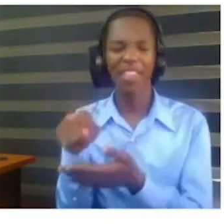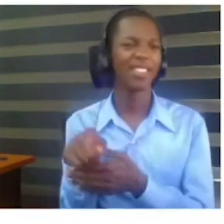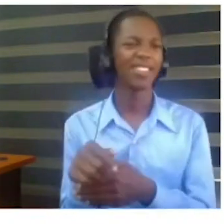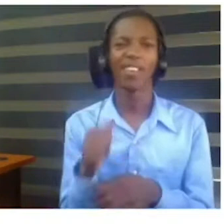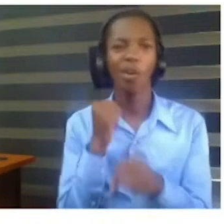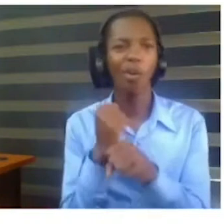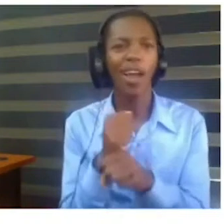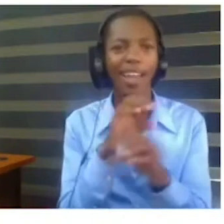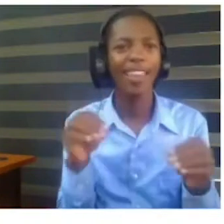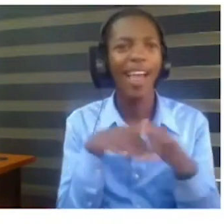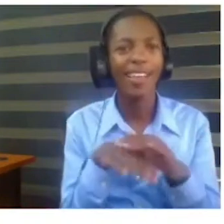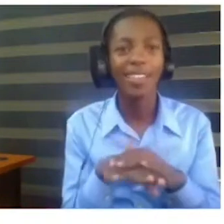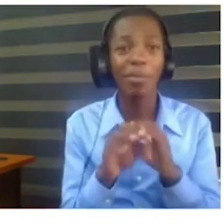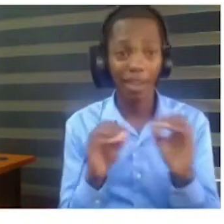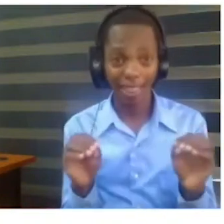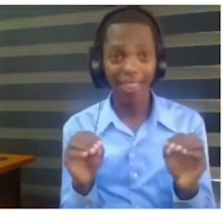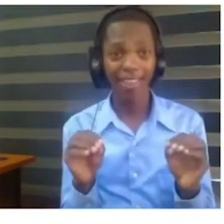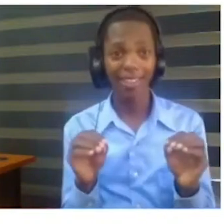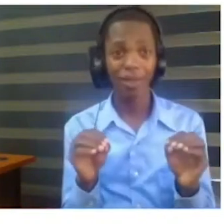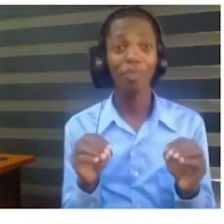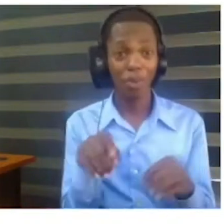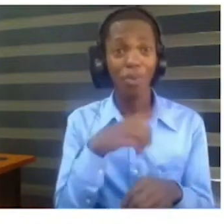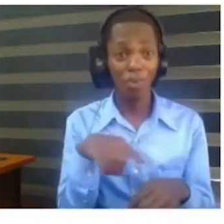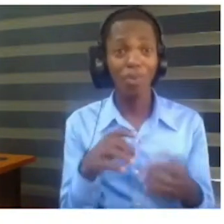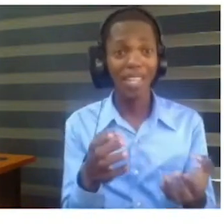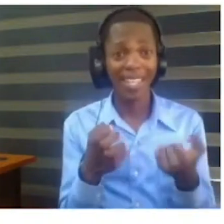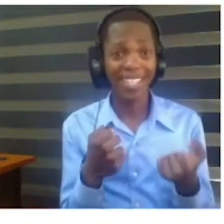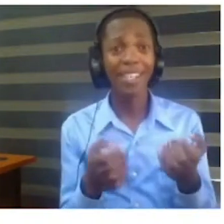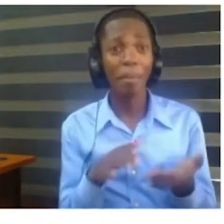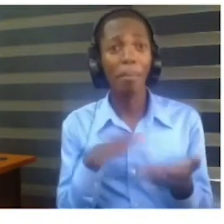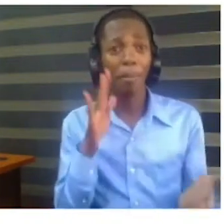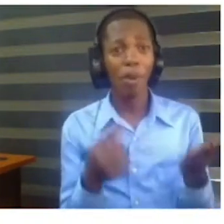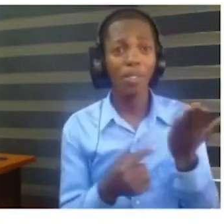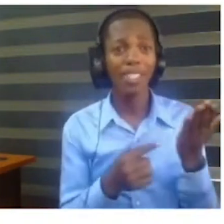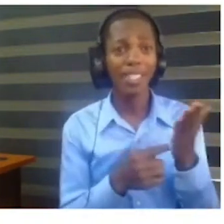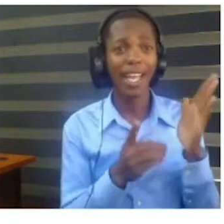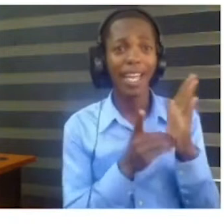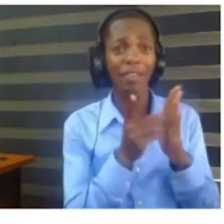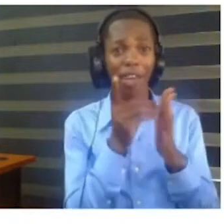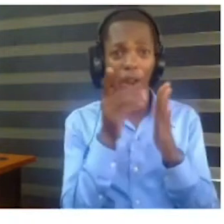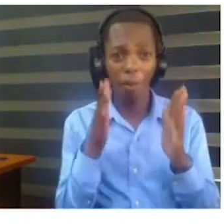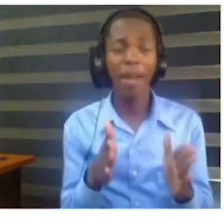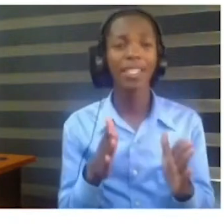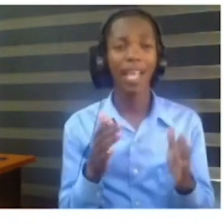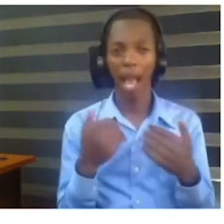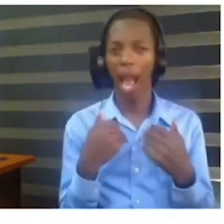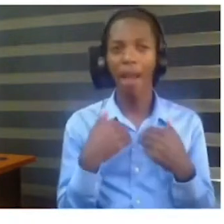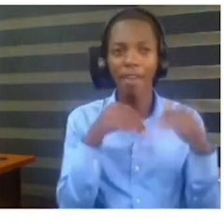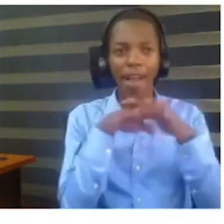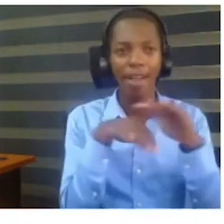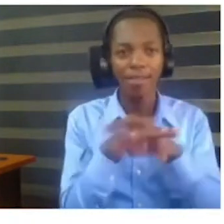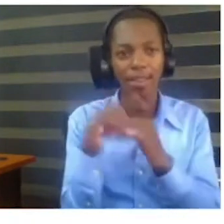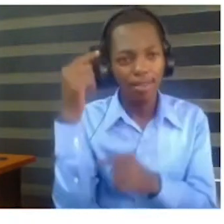need more tech developers to design with access in mind, so disabled people can